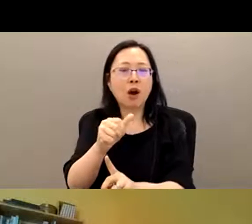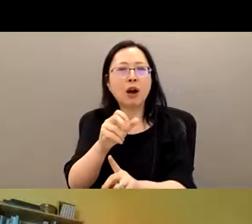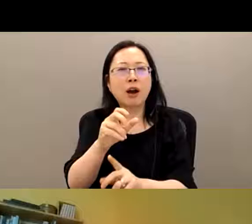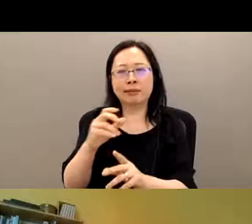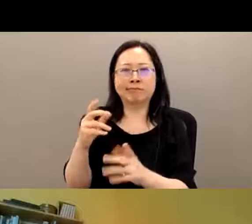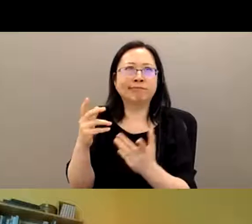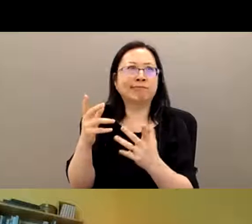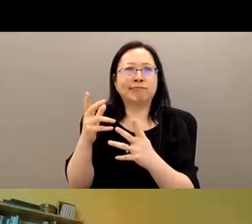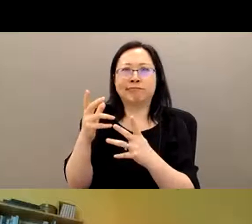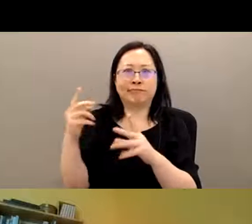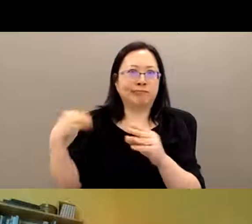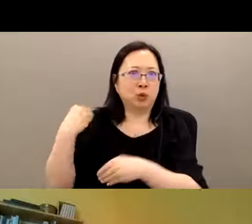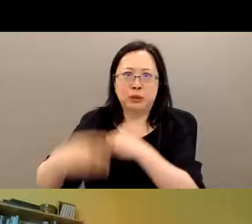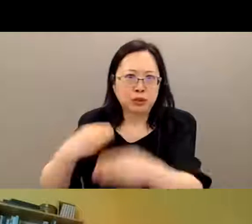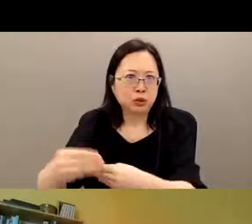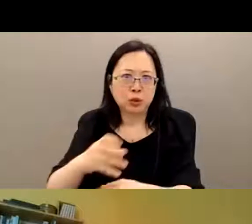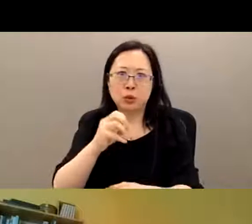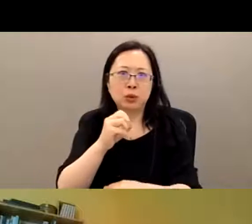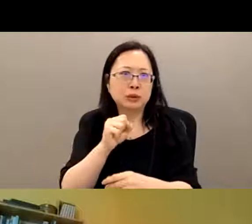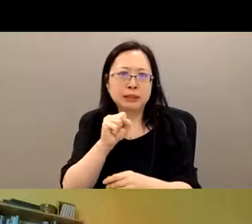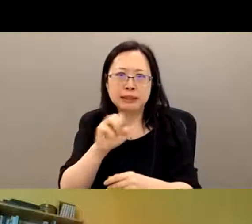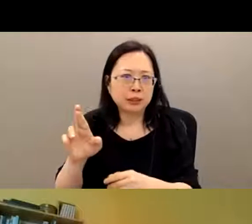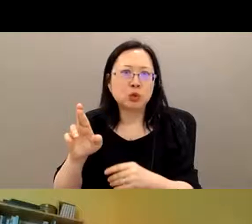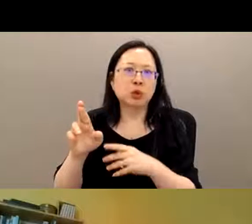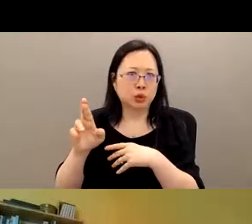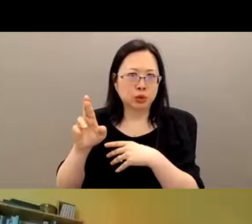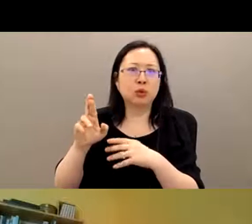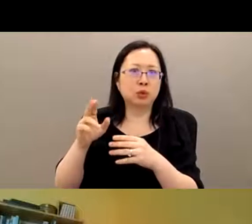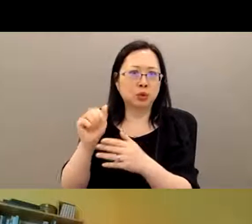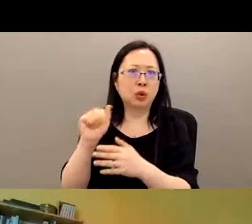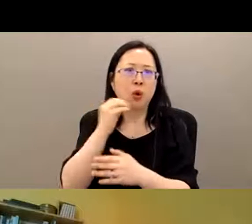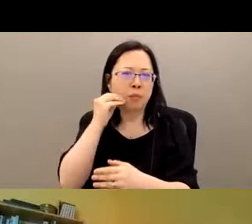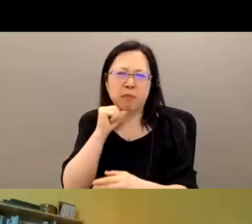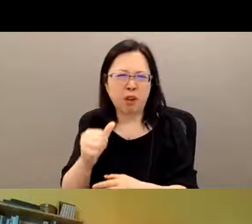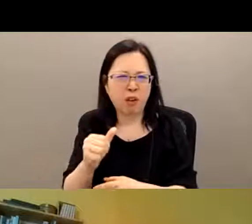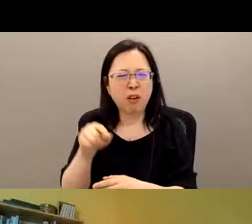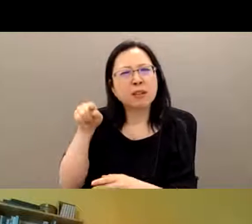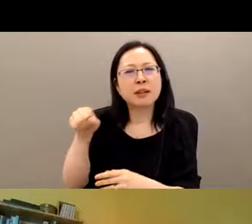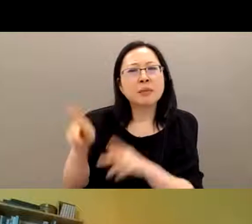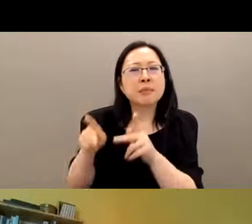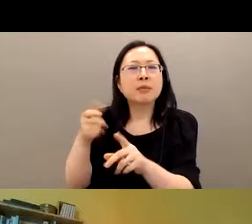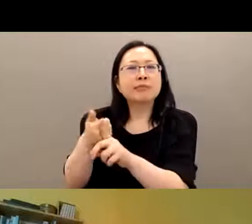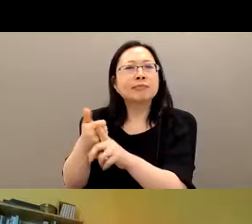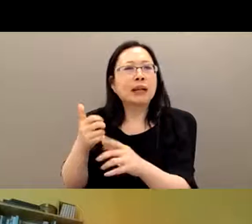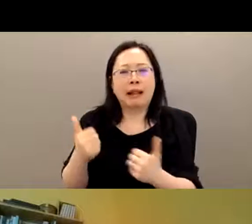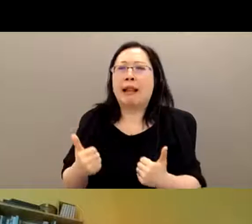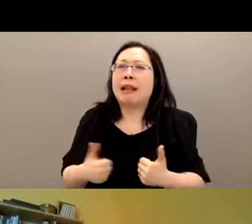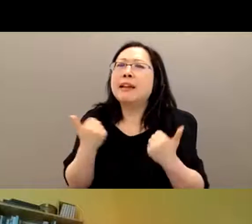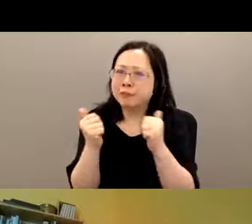that was amazing to have them come on board with regard to it. They're more like housemates.